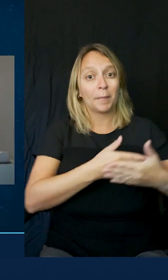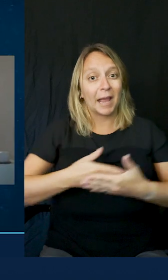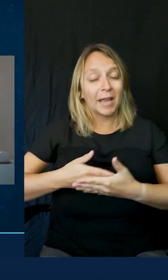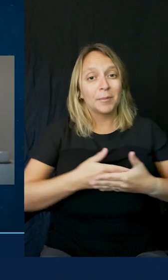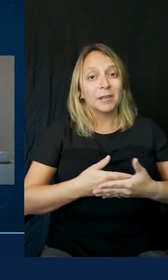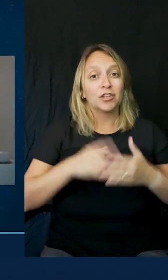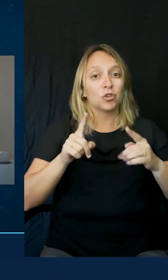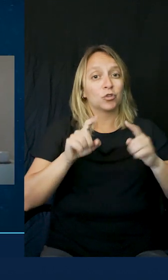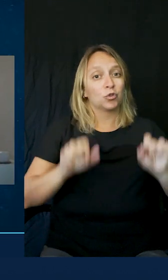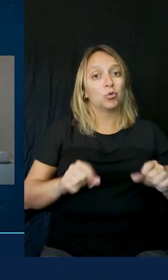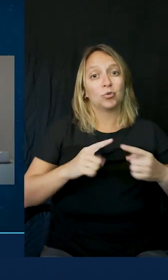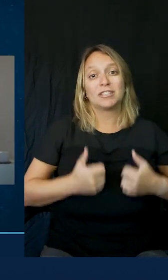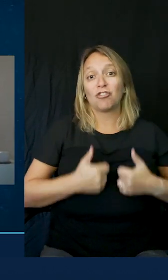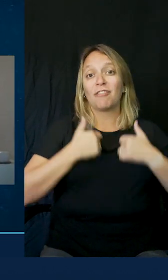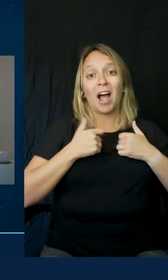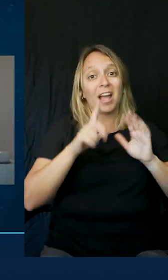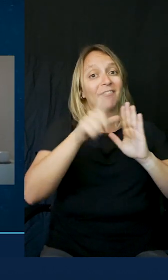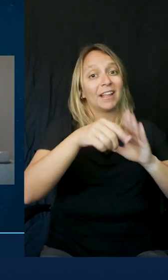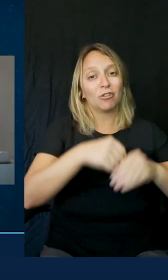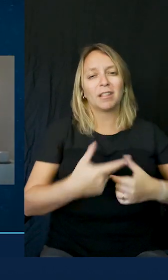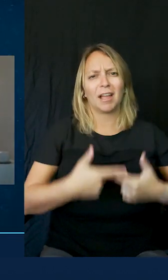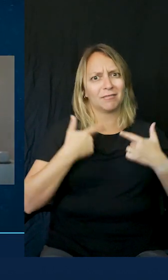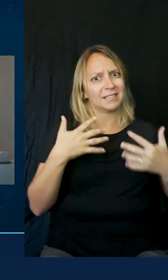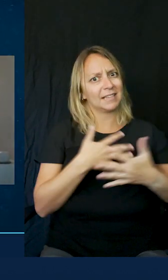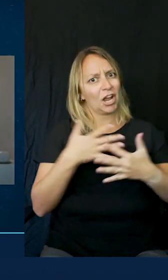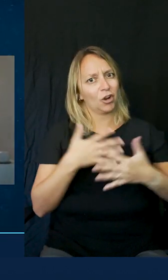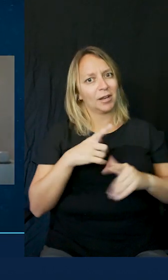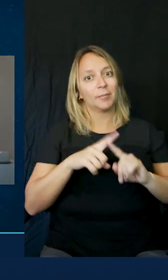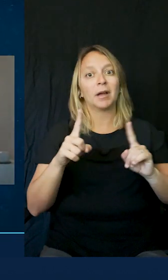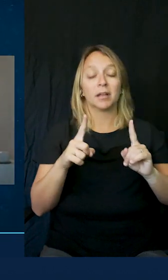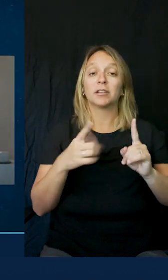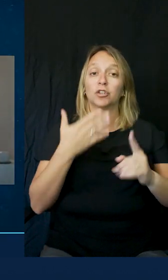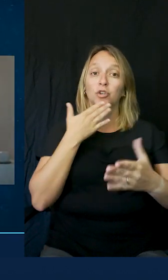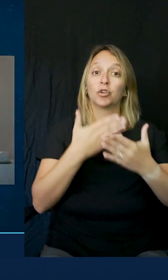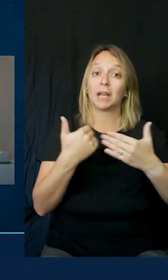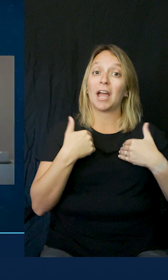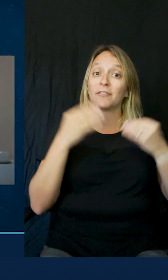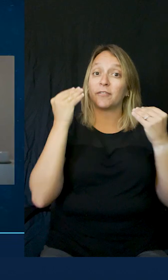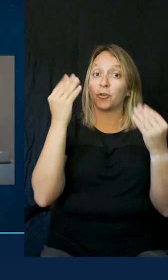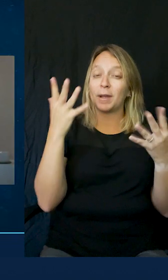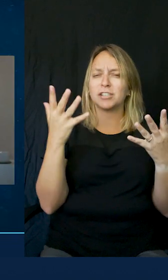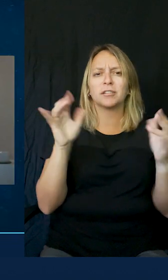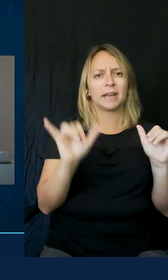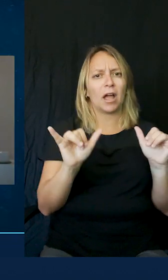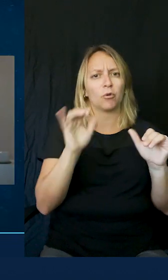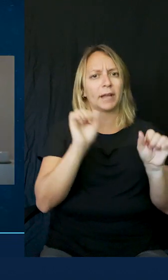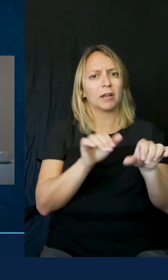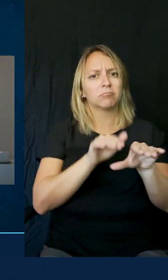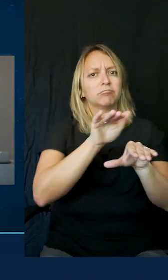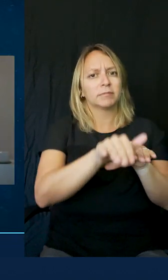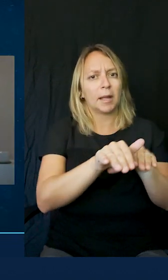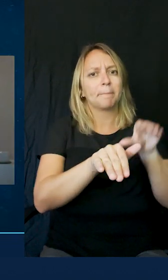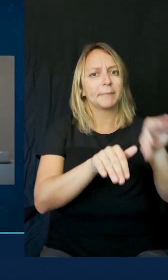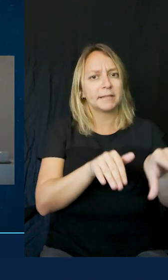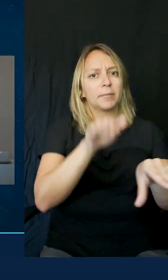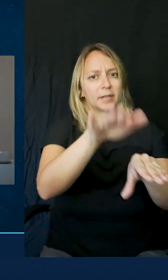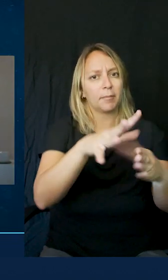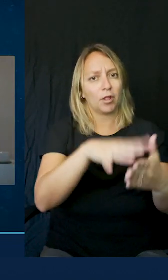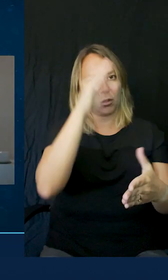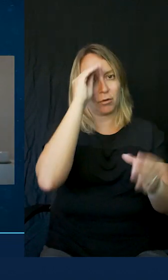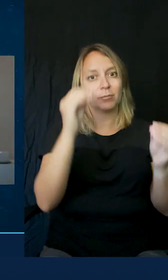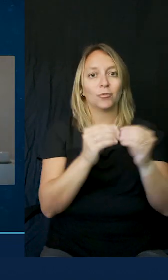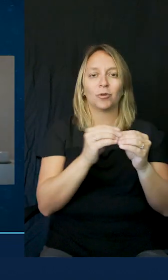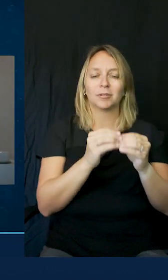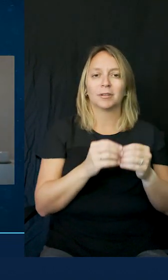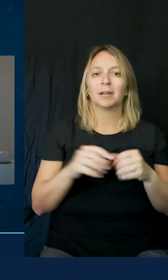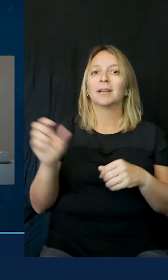kind of scary, but it's good to have some information and now have a path where maybe we could take some steps. Yeah, there is a